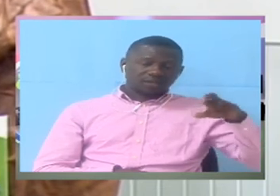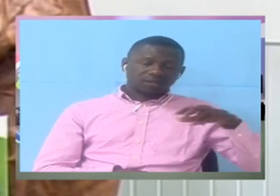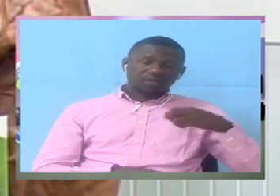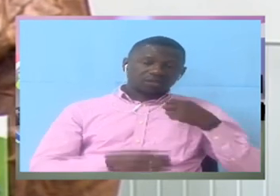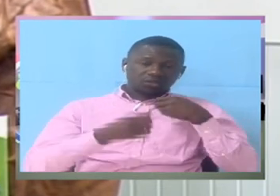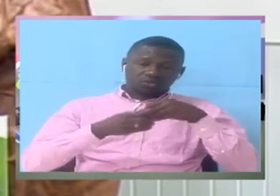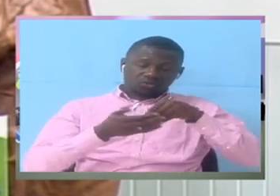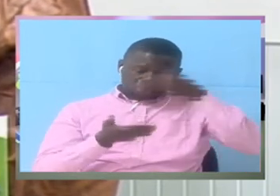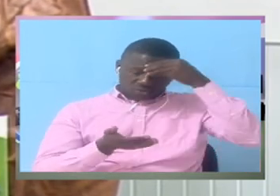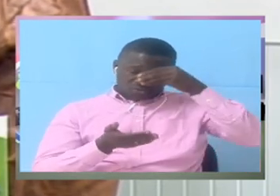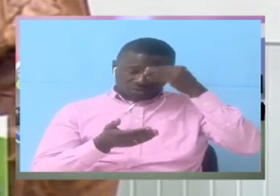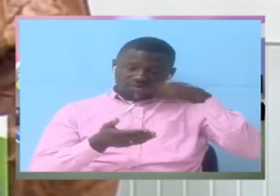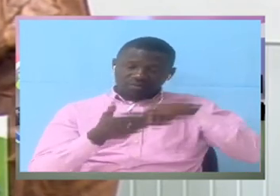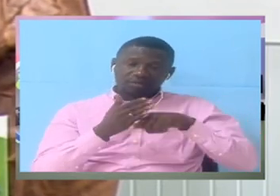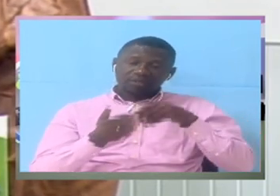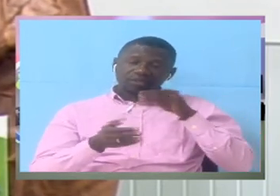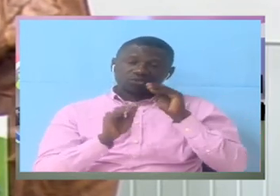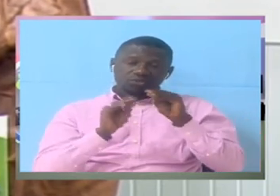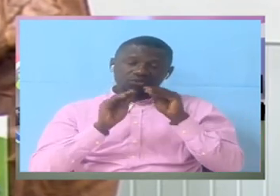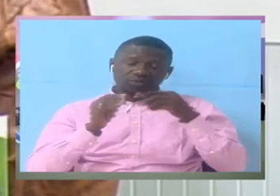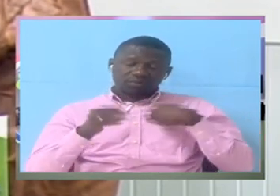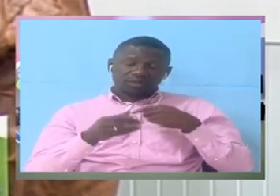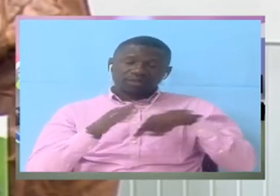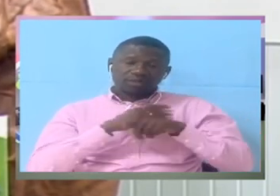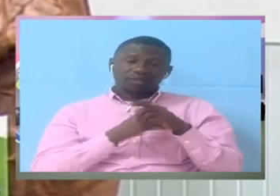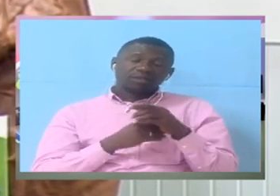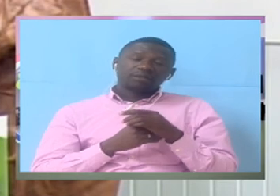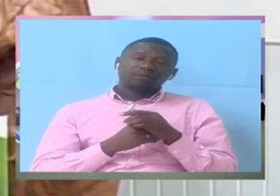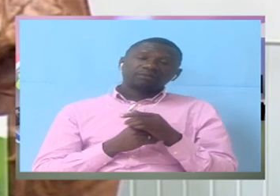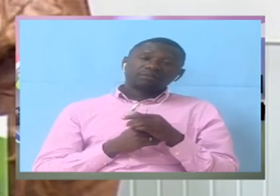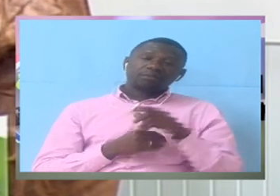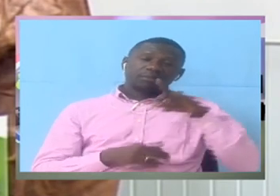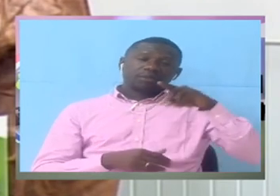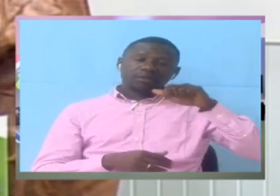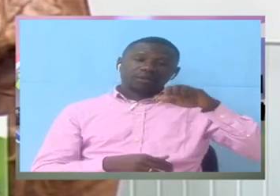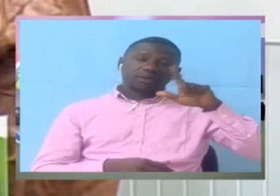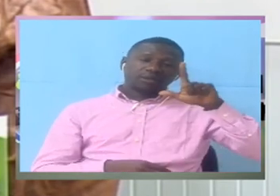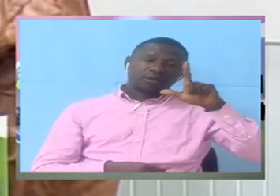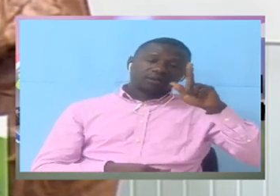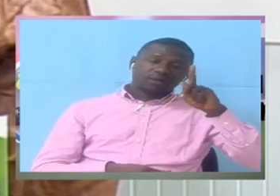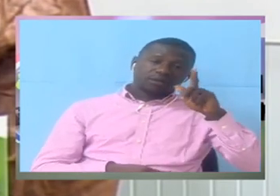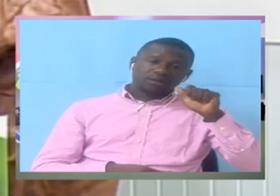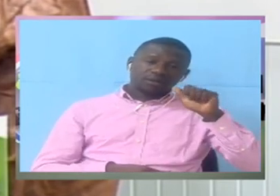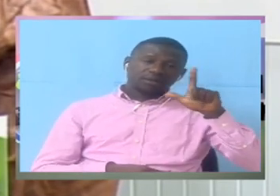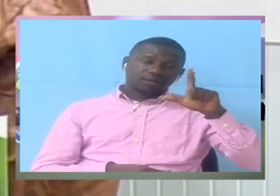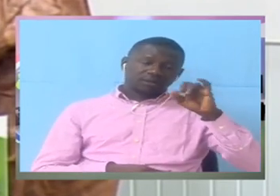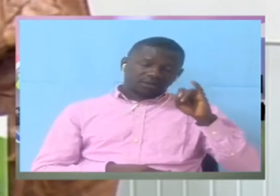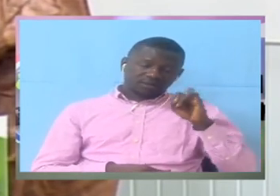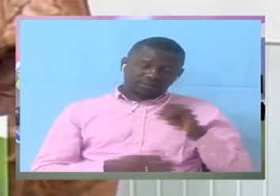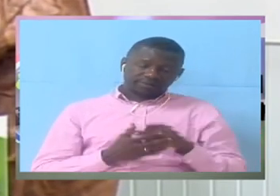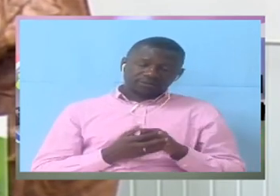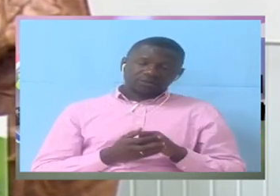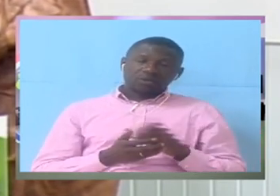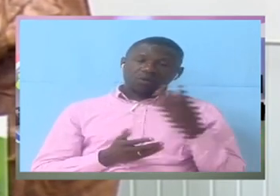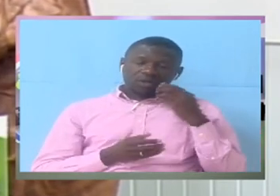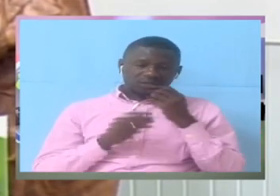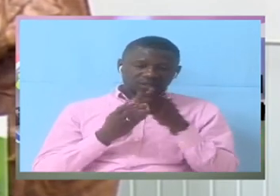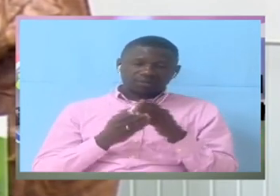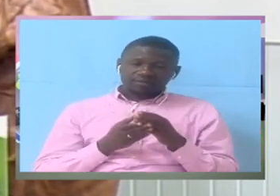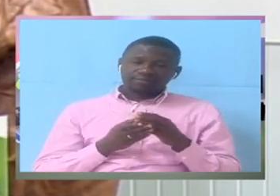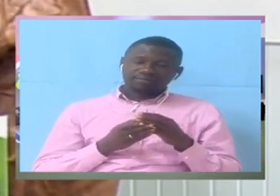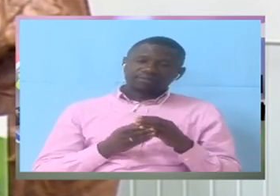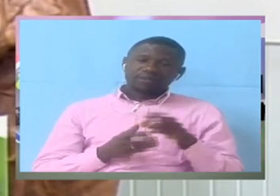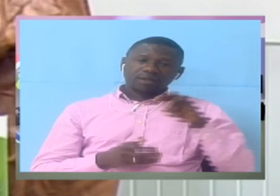for Fraser Joof a major. And I told Fraser Joof who was a major. Kaya ko major ako yes. I said to him major and he said